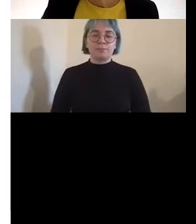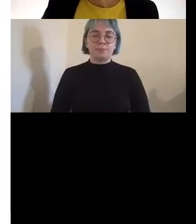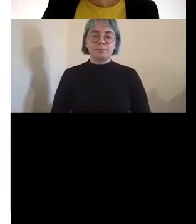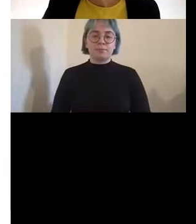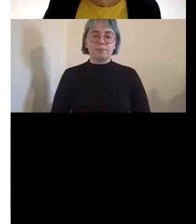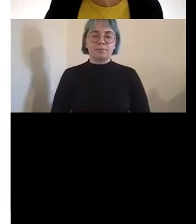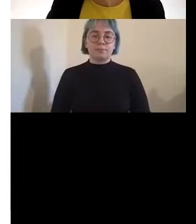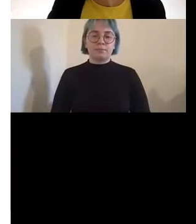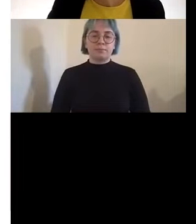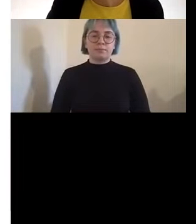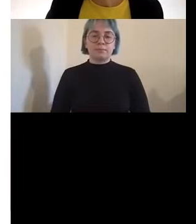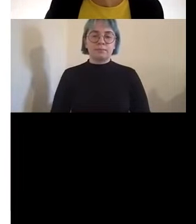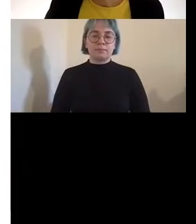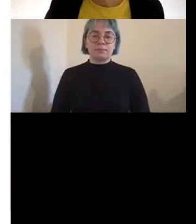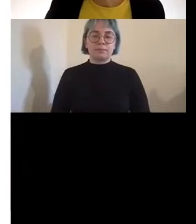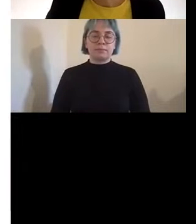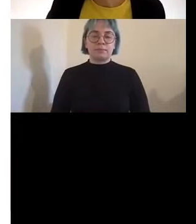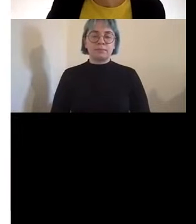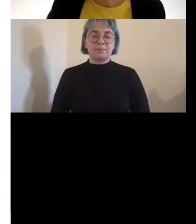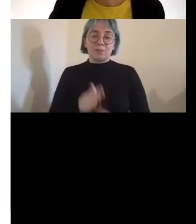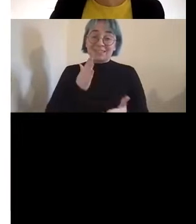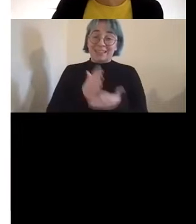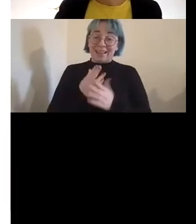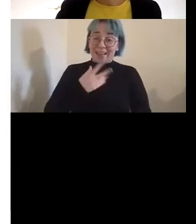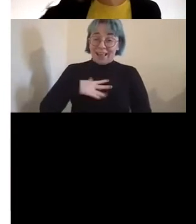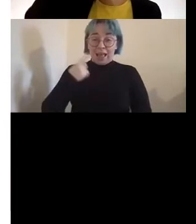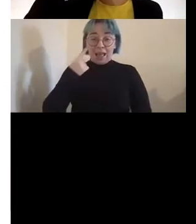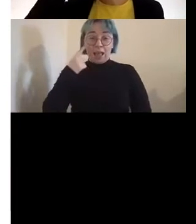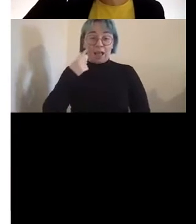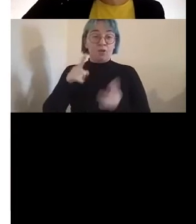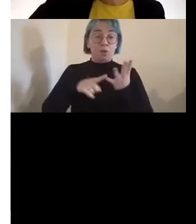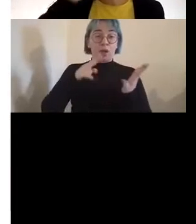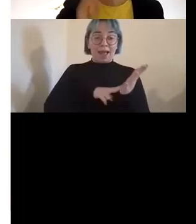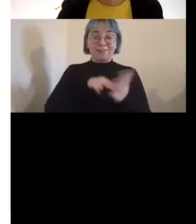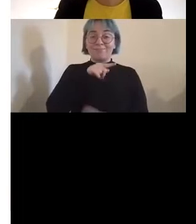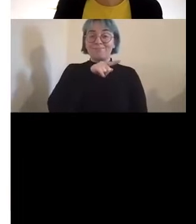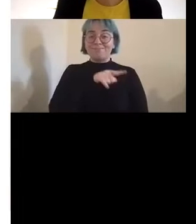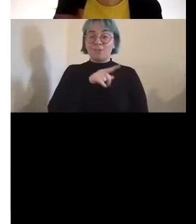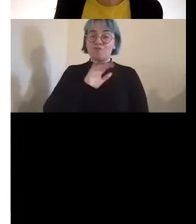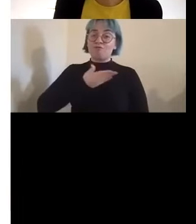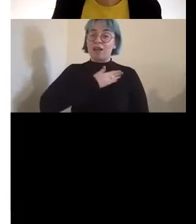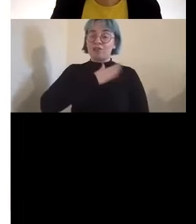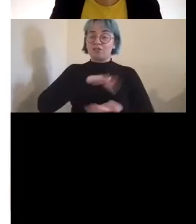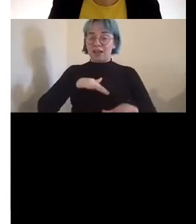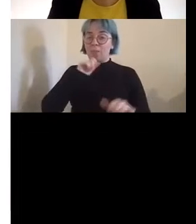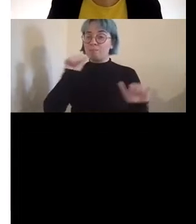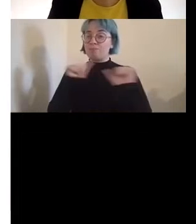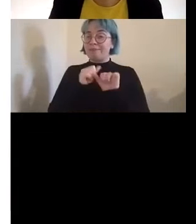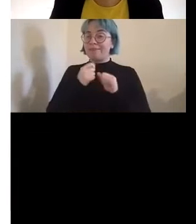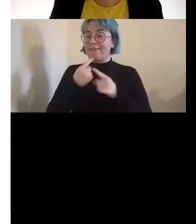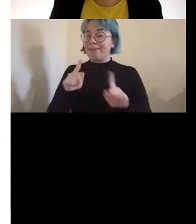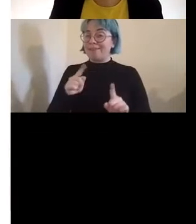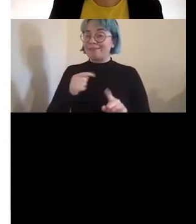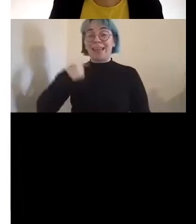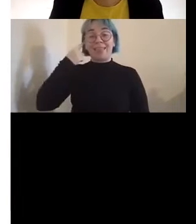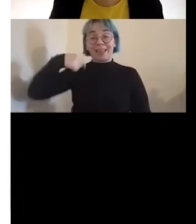So definitely we need to look at the UN Convention on the Rights of the Child. I just really briefly mentioned, because I think, you know, most people in this